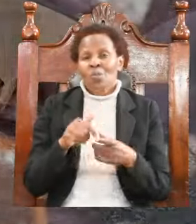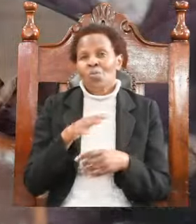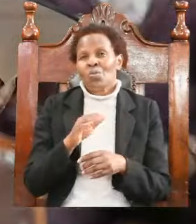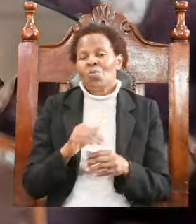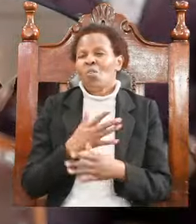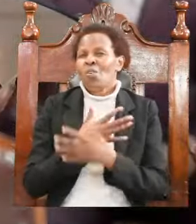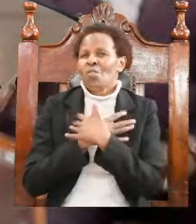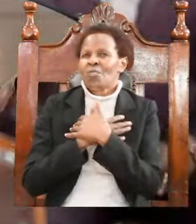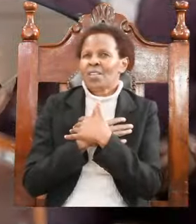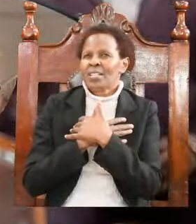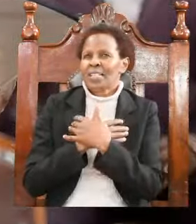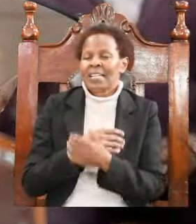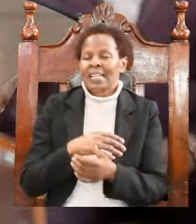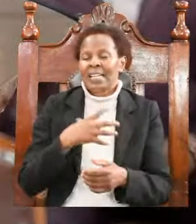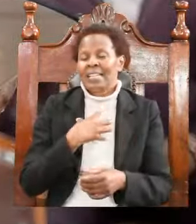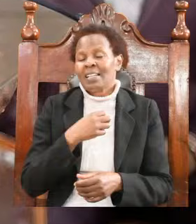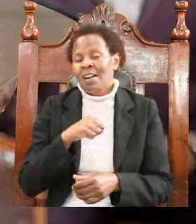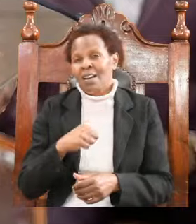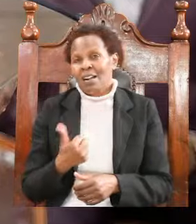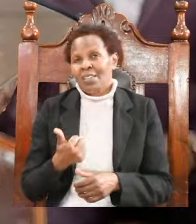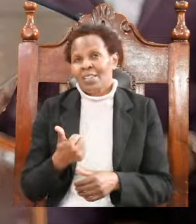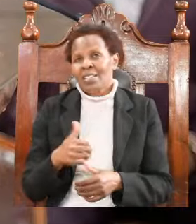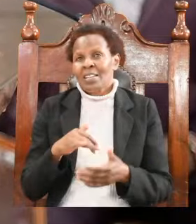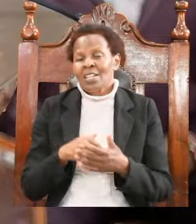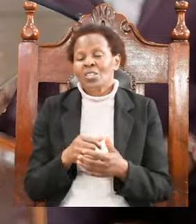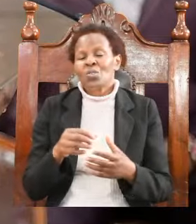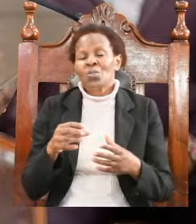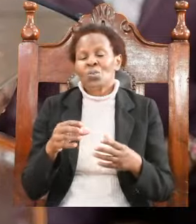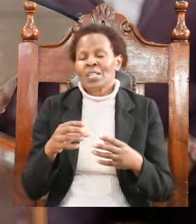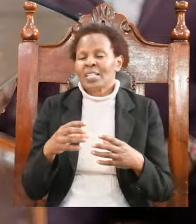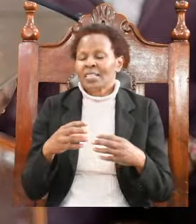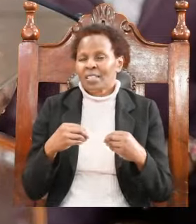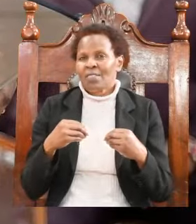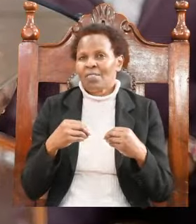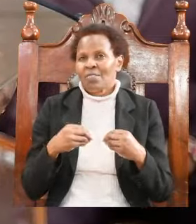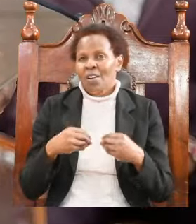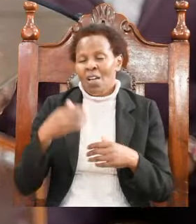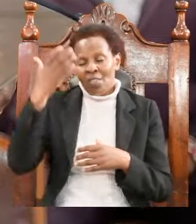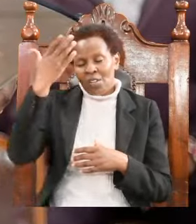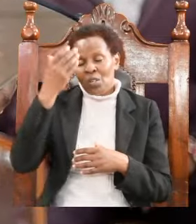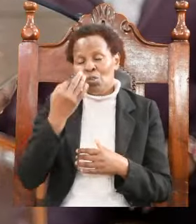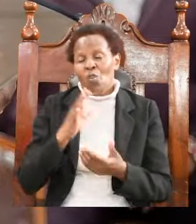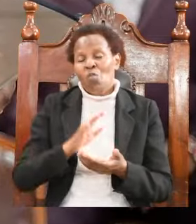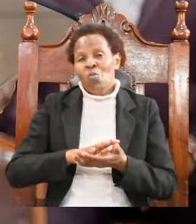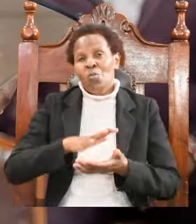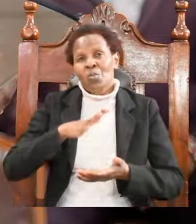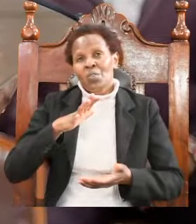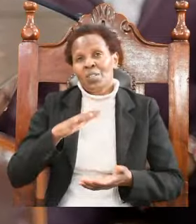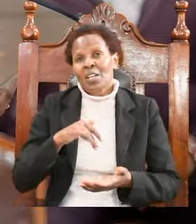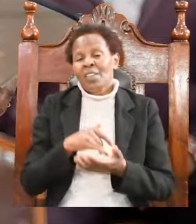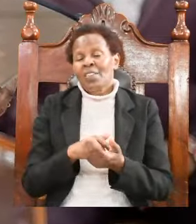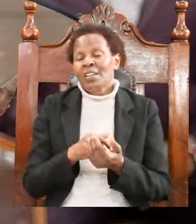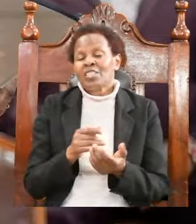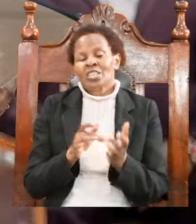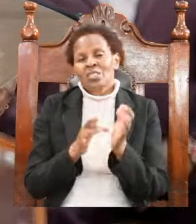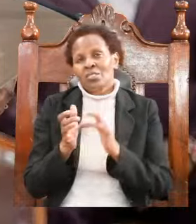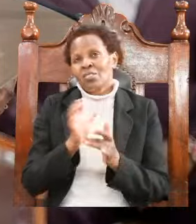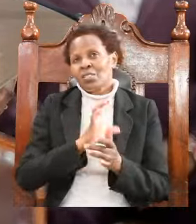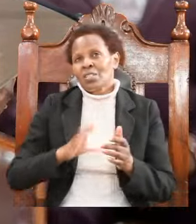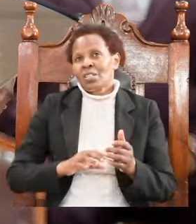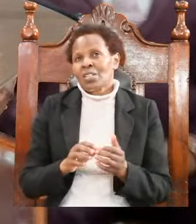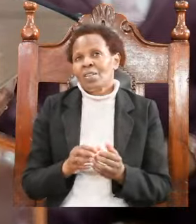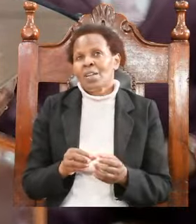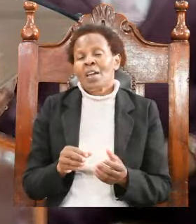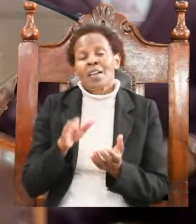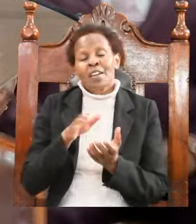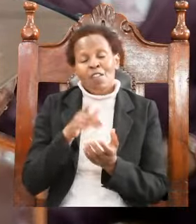Christians, and at the end of it all, we will receive the crown of glory that Christ has kept for